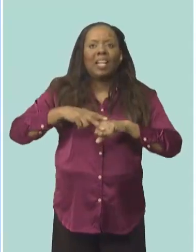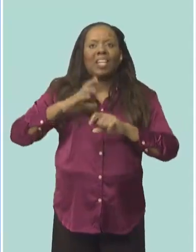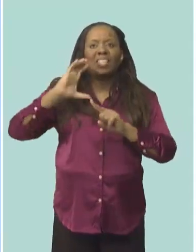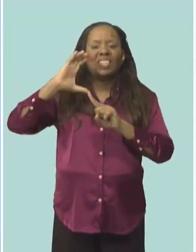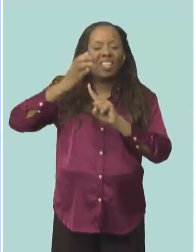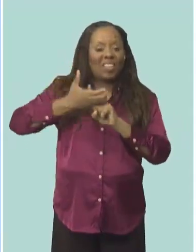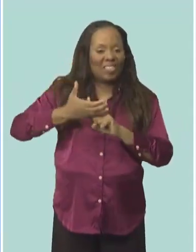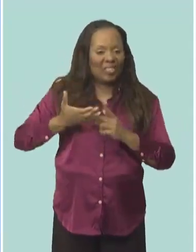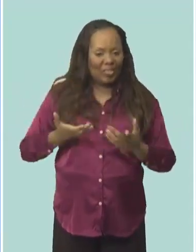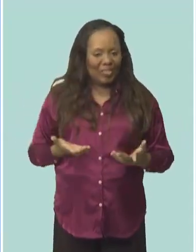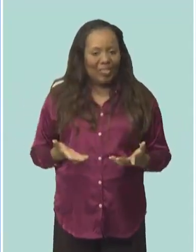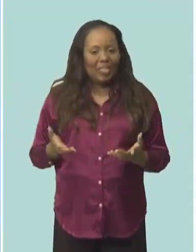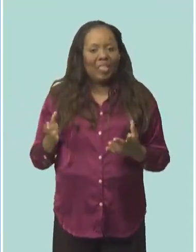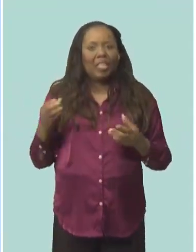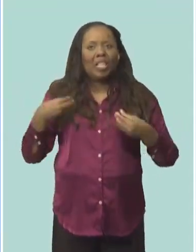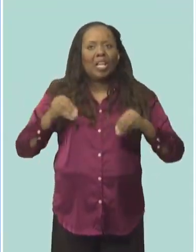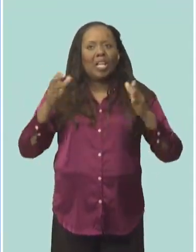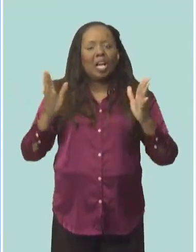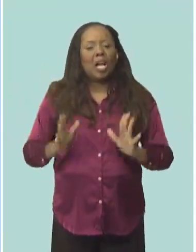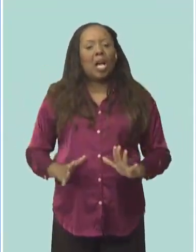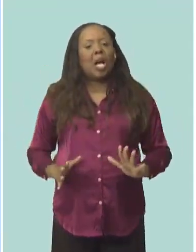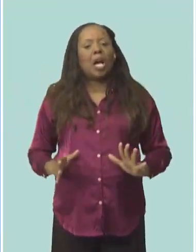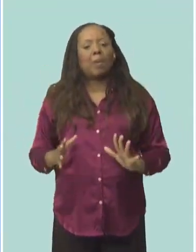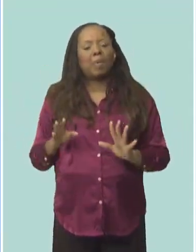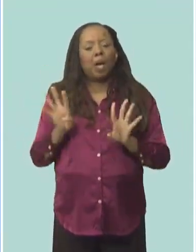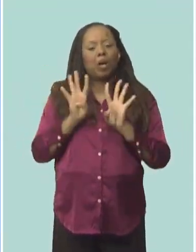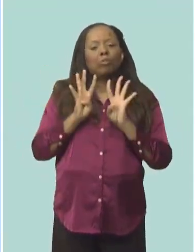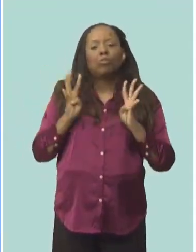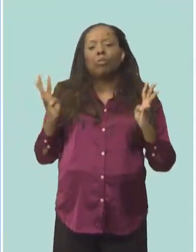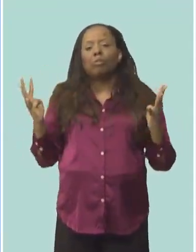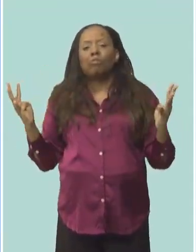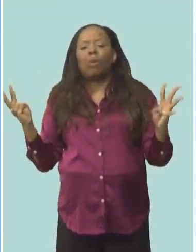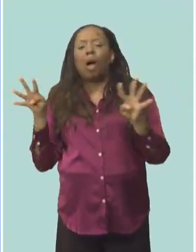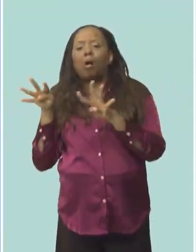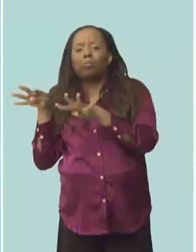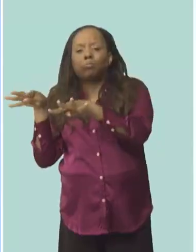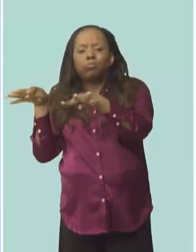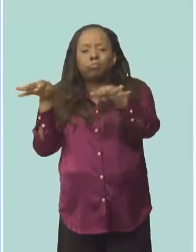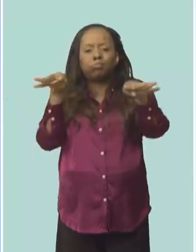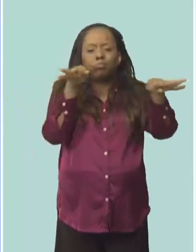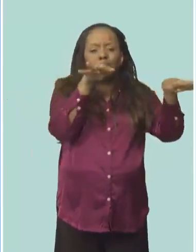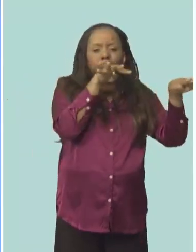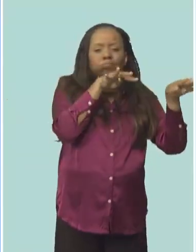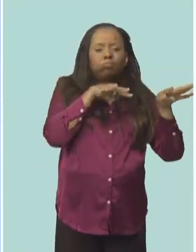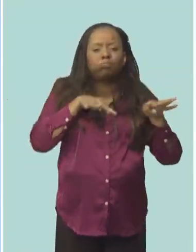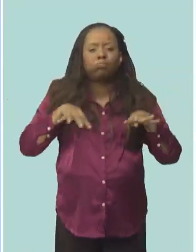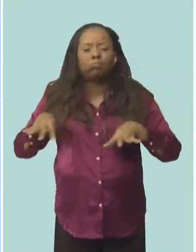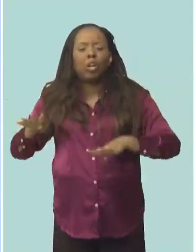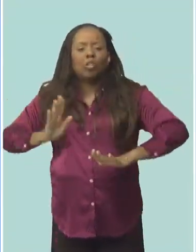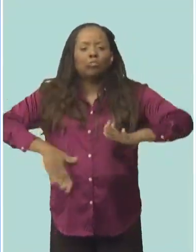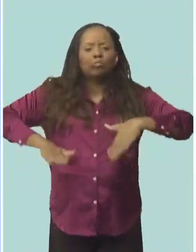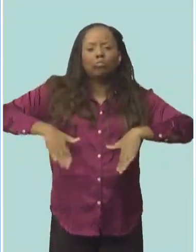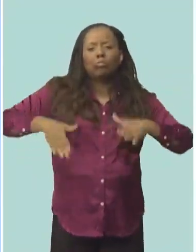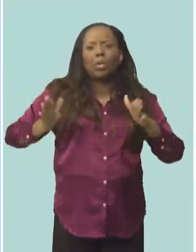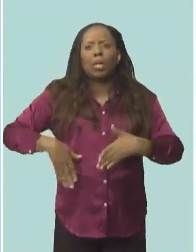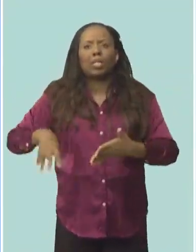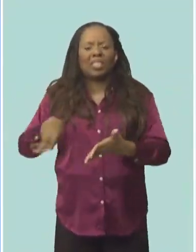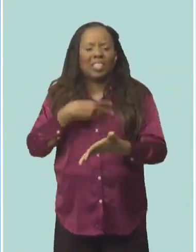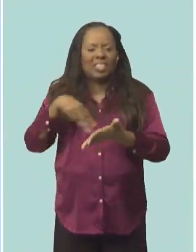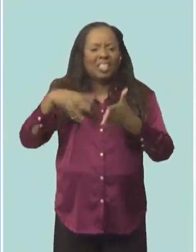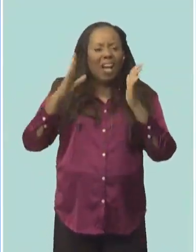vibrant national costumes. Shoppers lined the streets to watch the spectacle, which also included